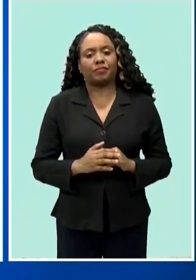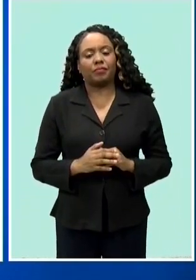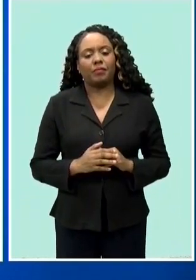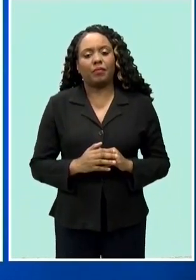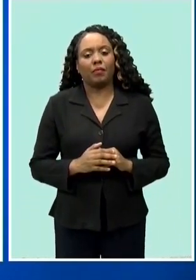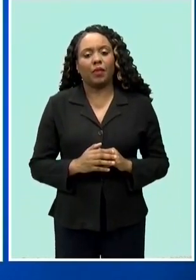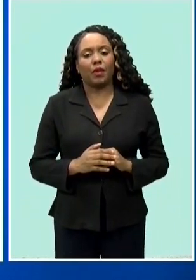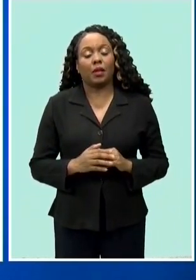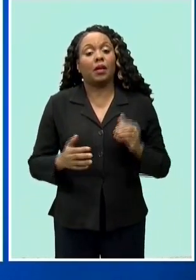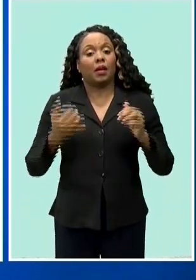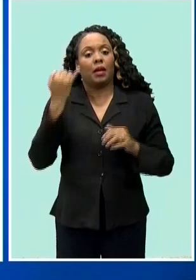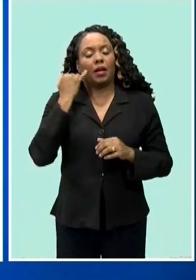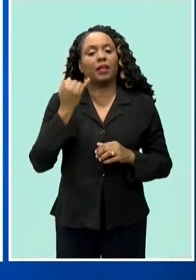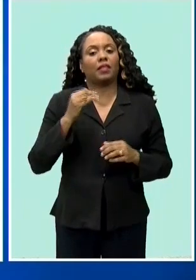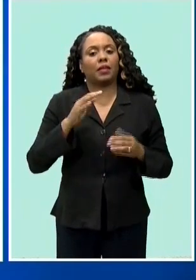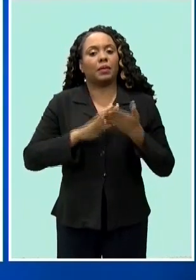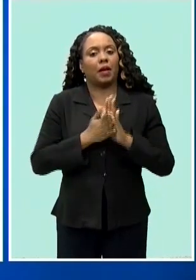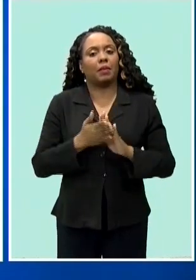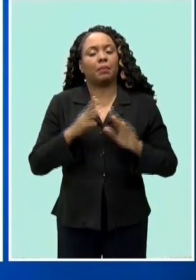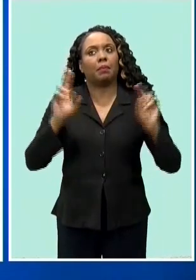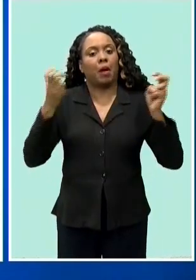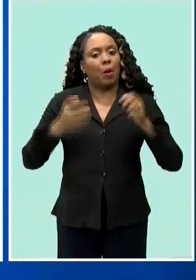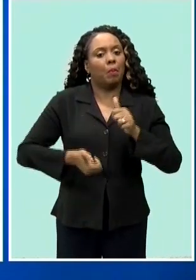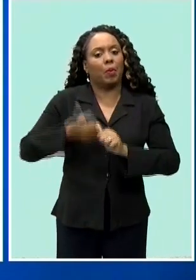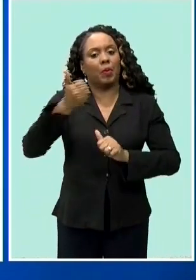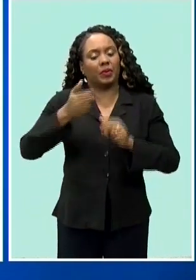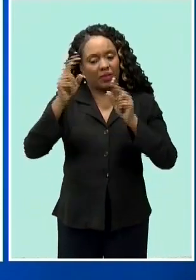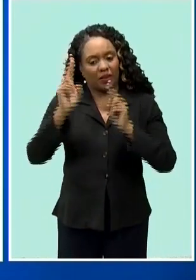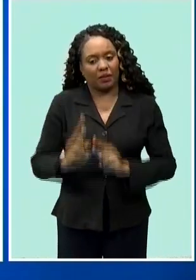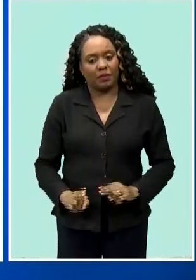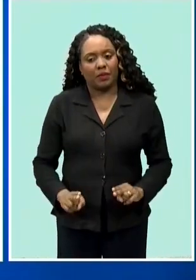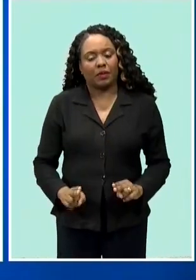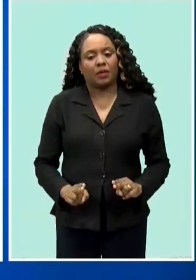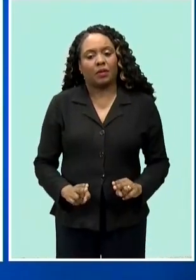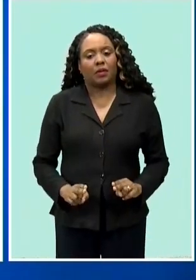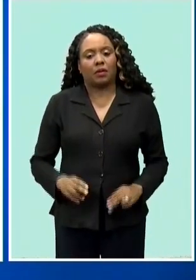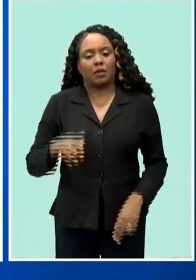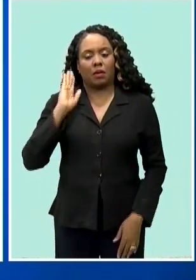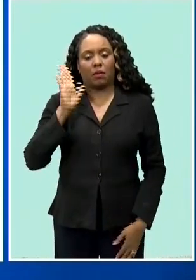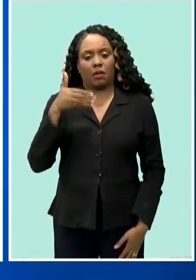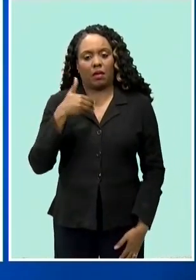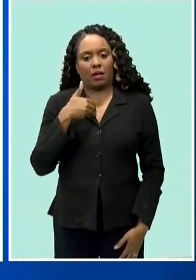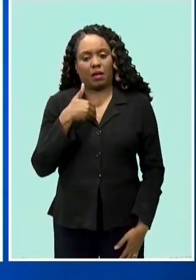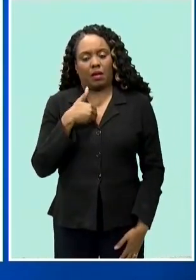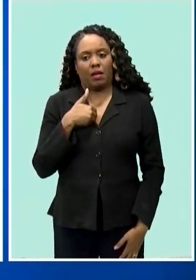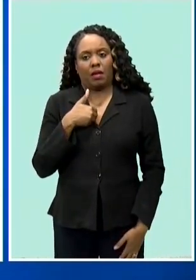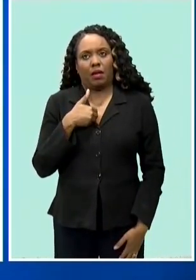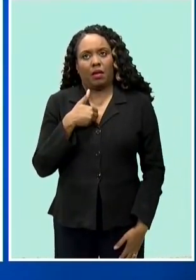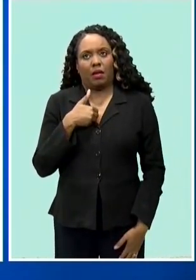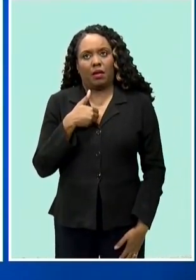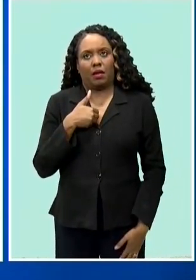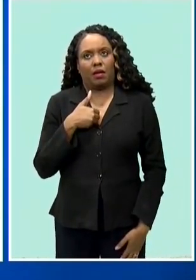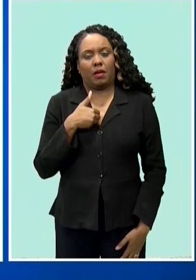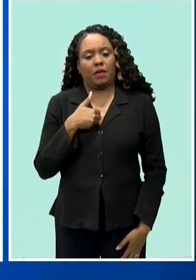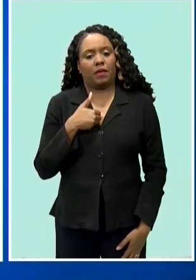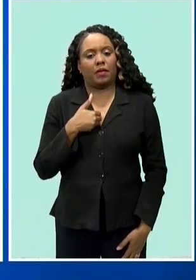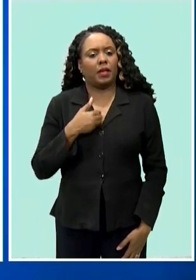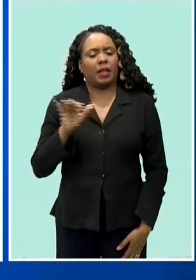carry with it the entitlement to wear a decoration with the prescribed